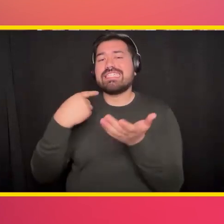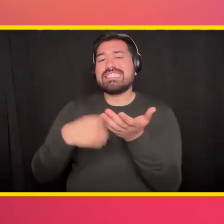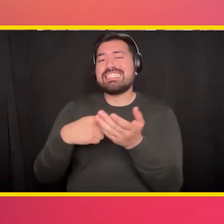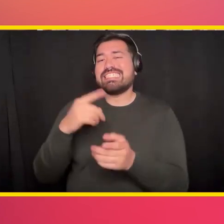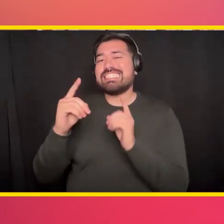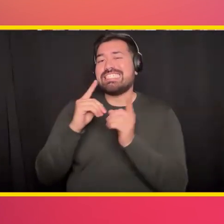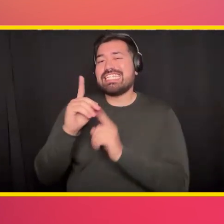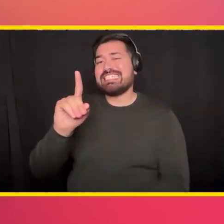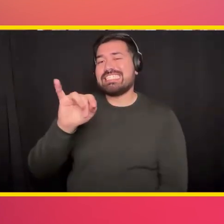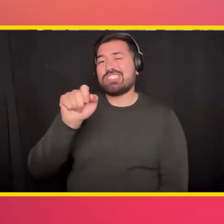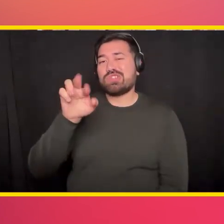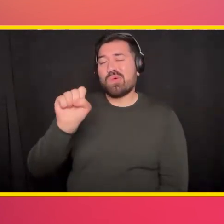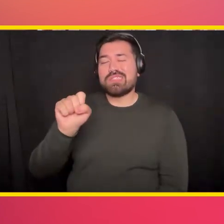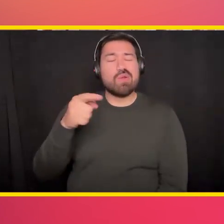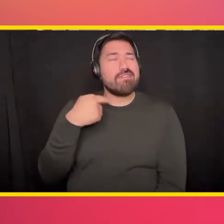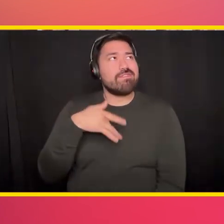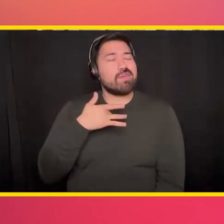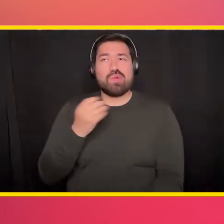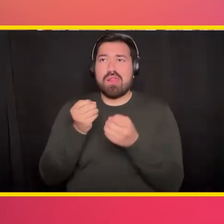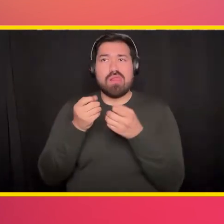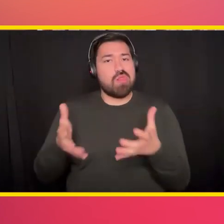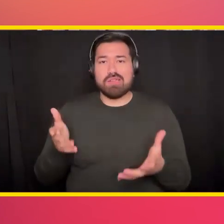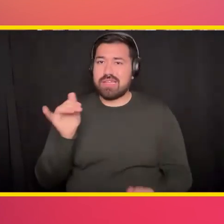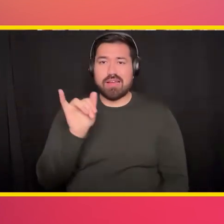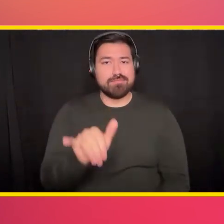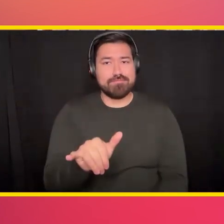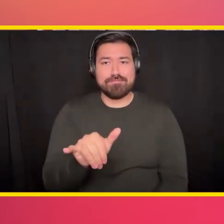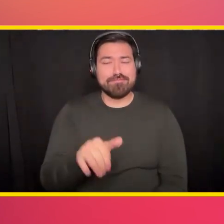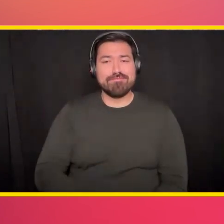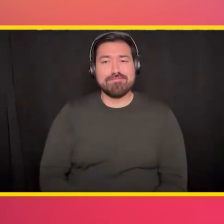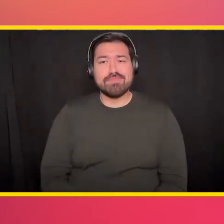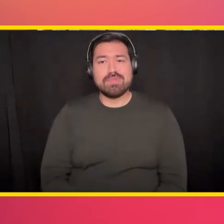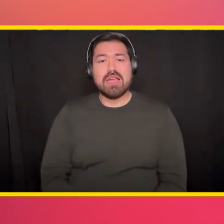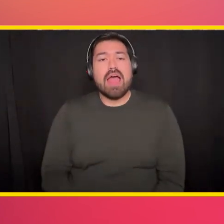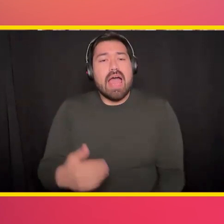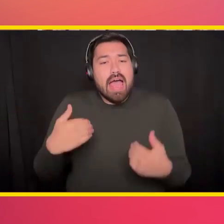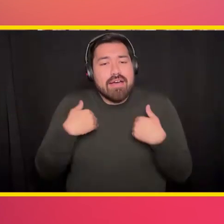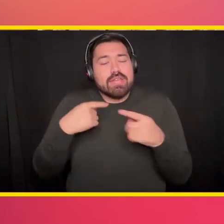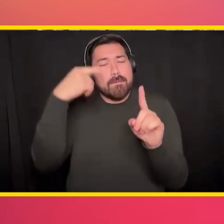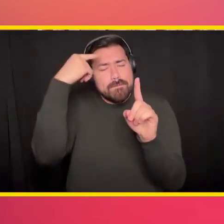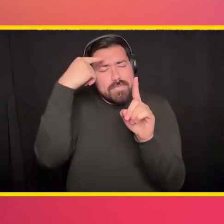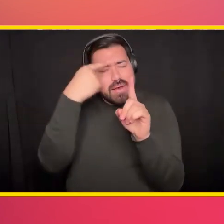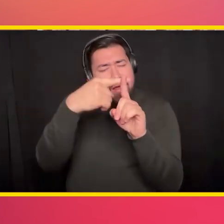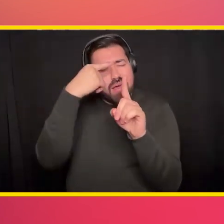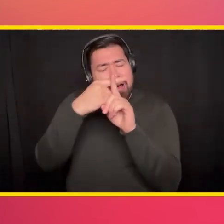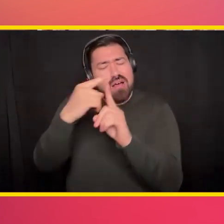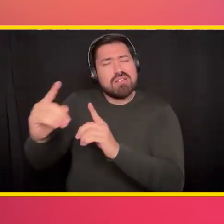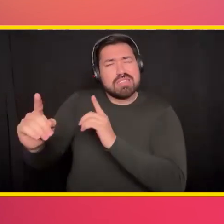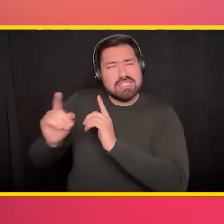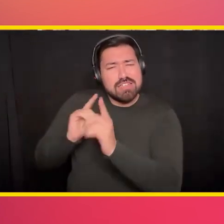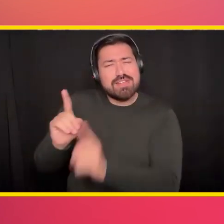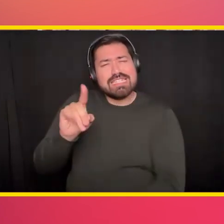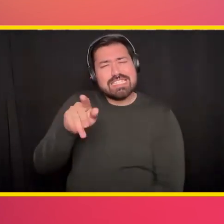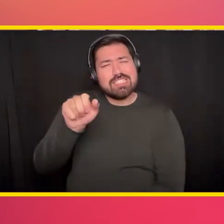lost we've lost that in somehow in our society to have positive discourse, right? You can